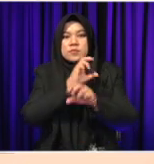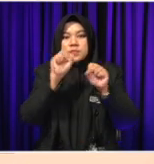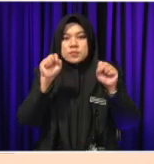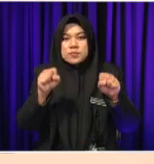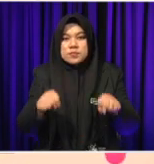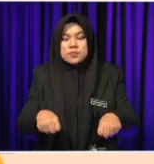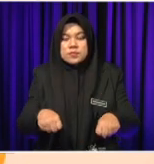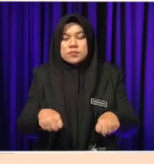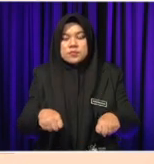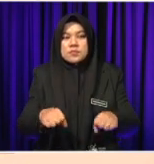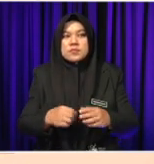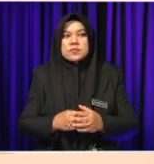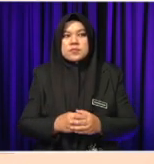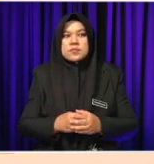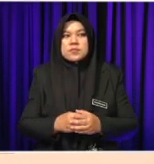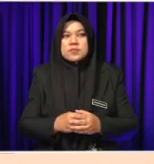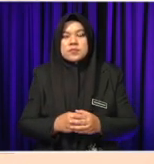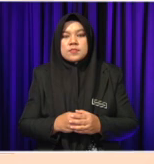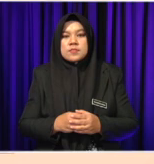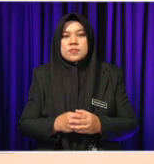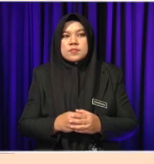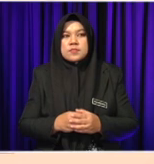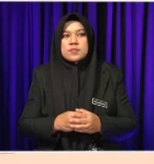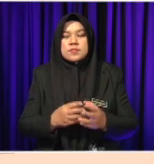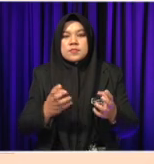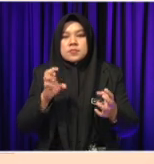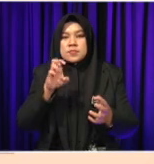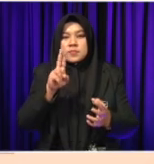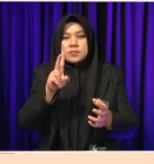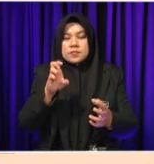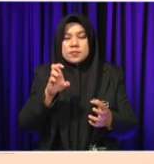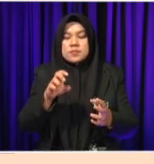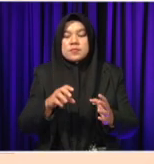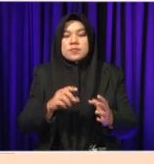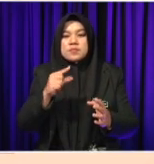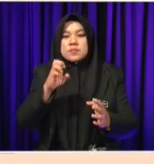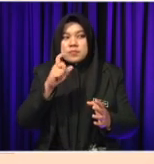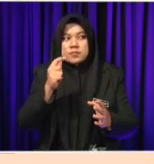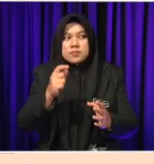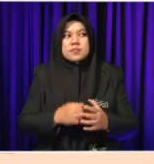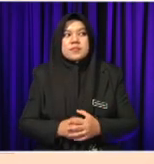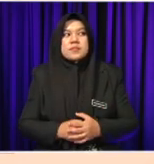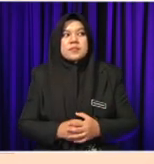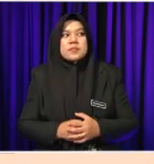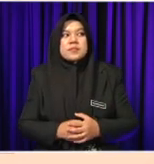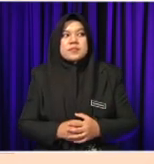We cannot ever get again because of this negative statement. Mm-hmm.